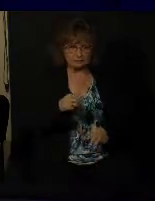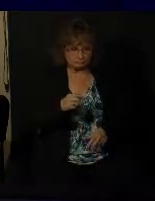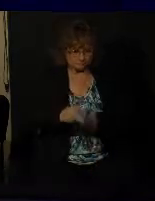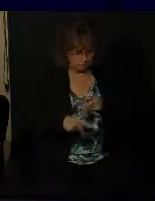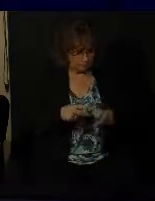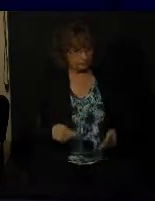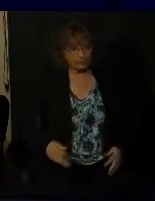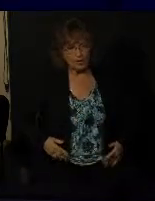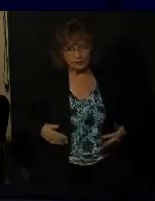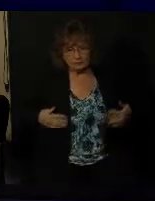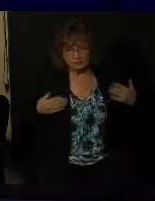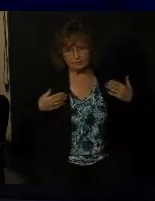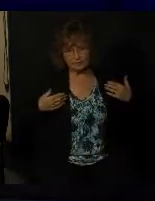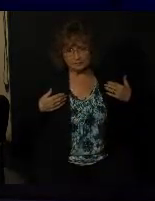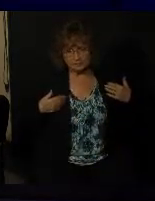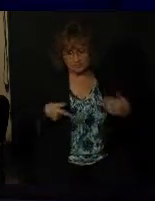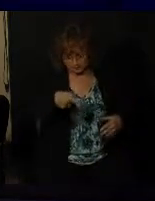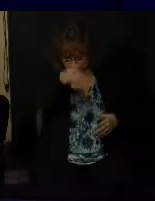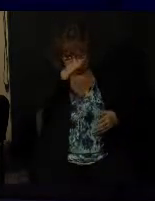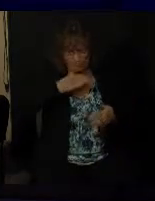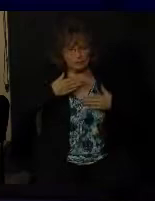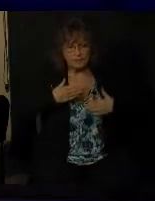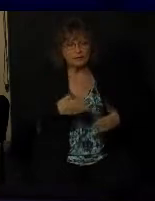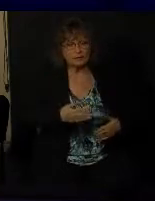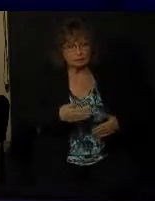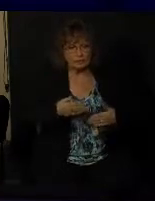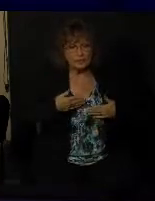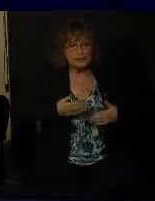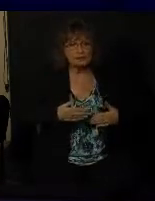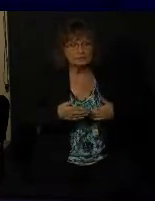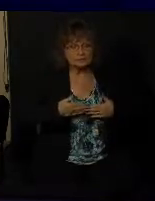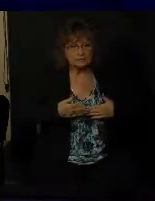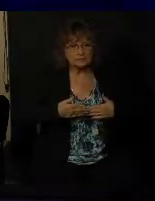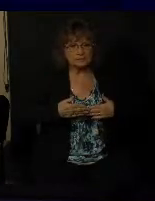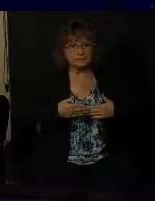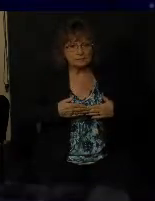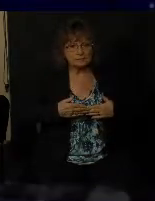God made Brett, who was a dead boy walking.